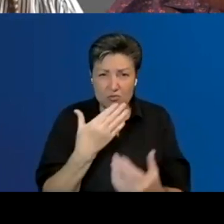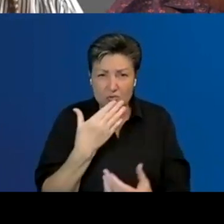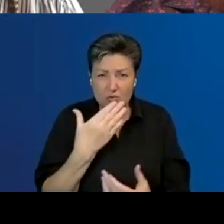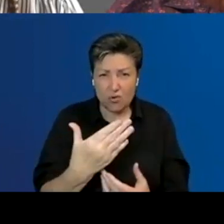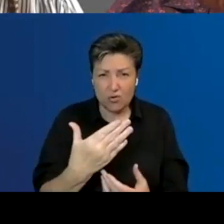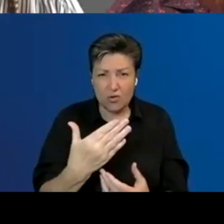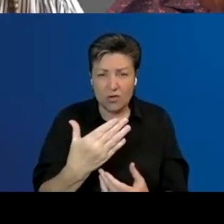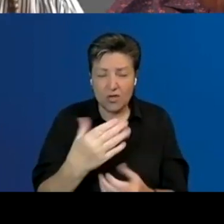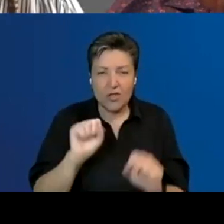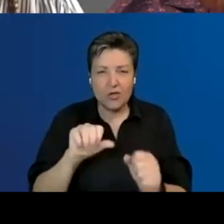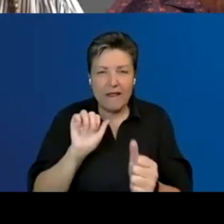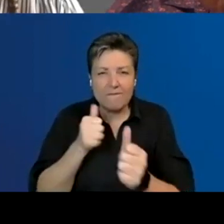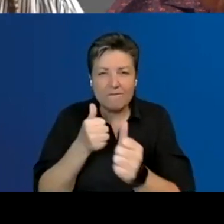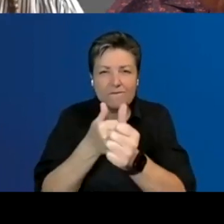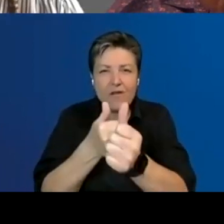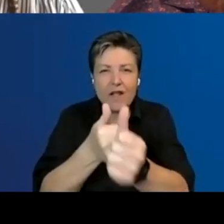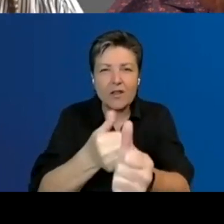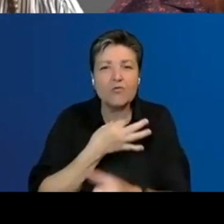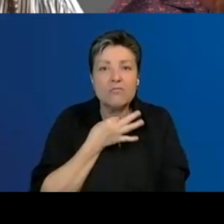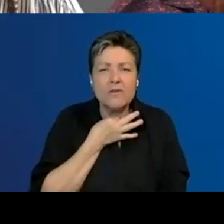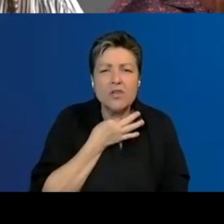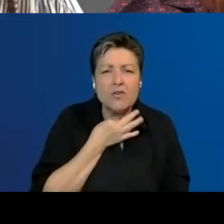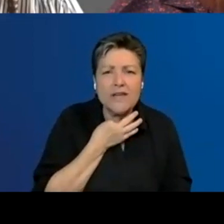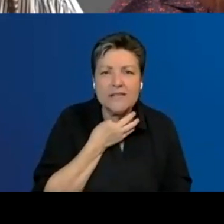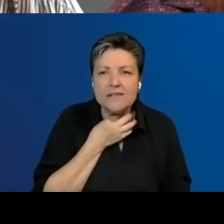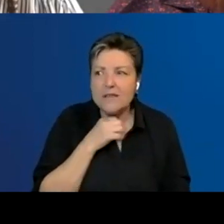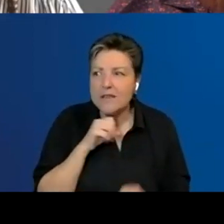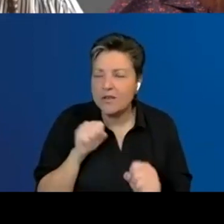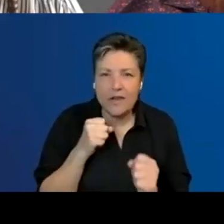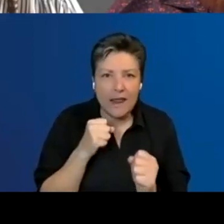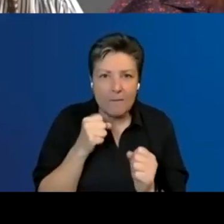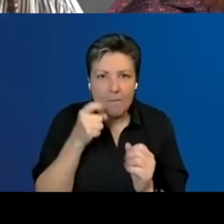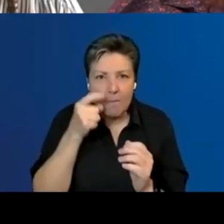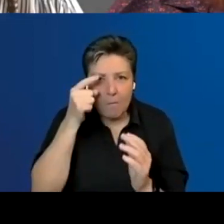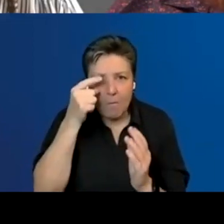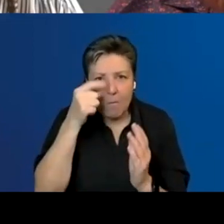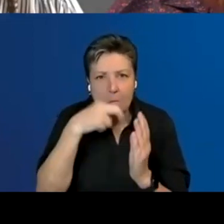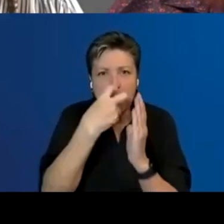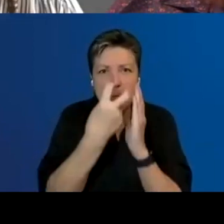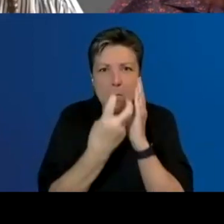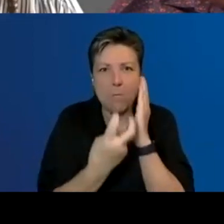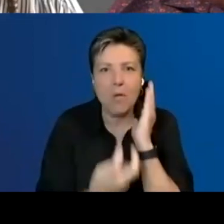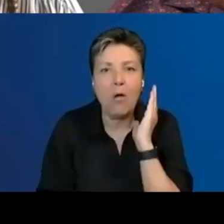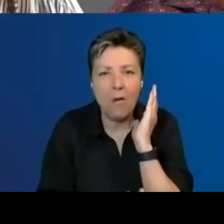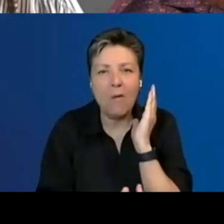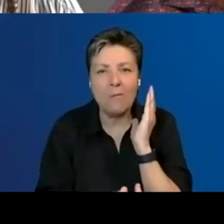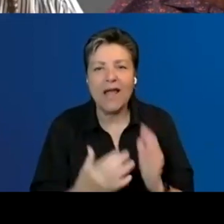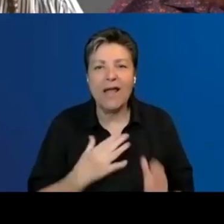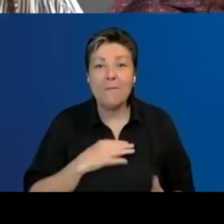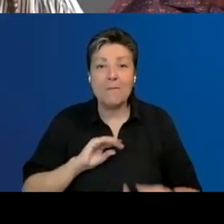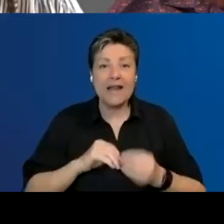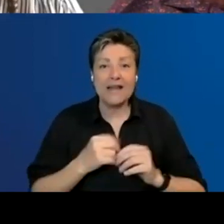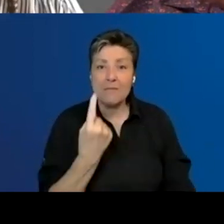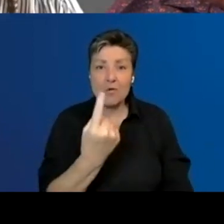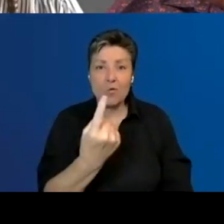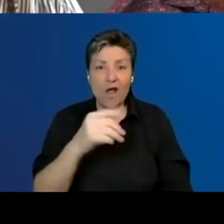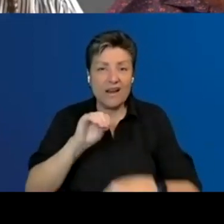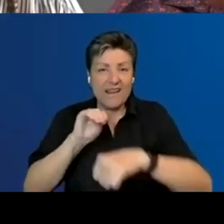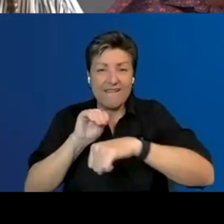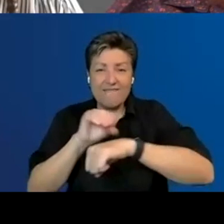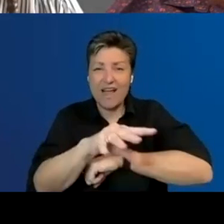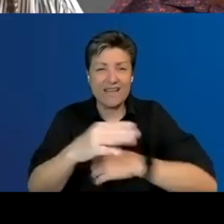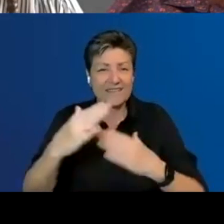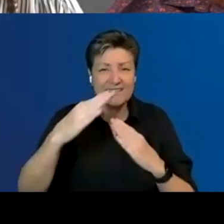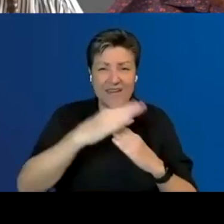your curiosity. And I think my number one piece of advice is